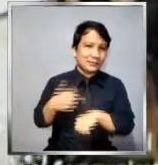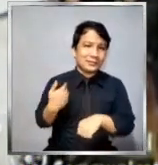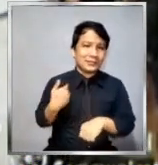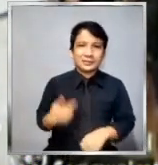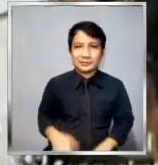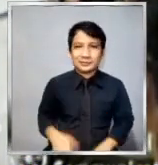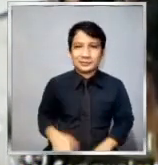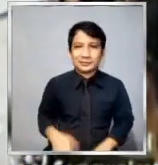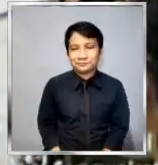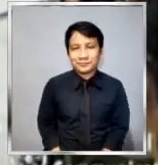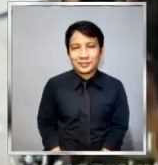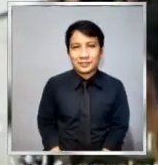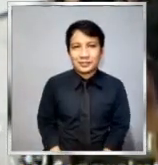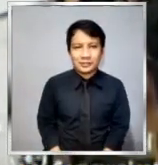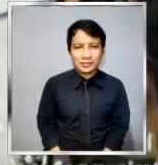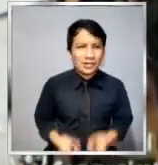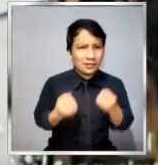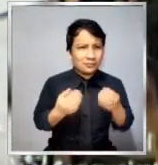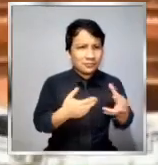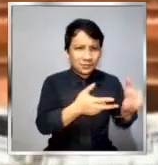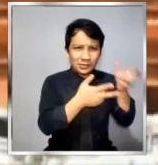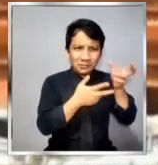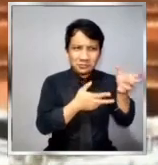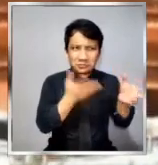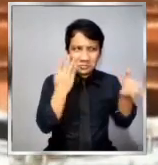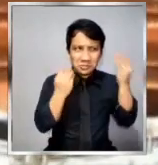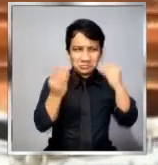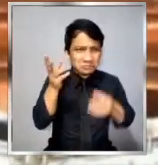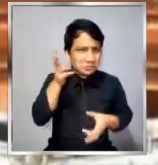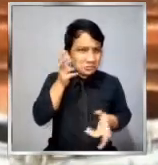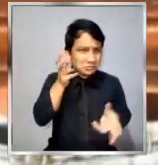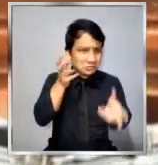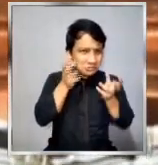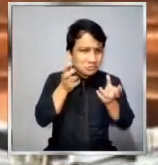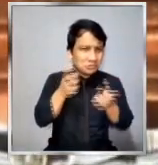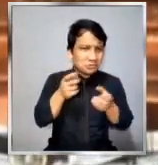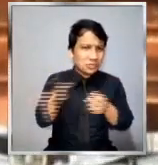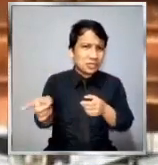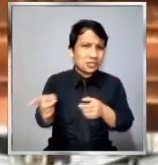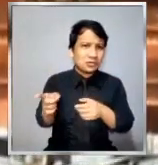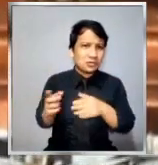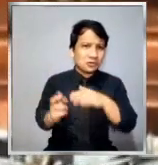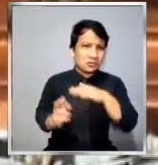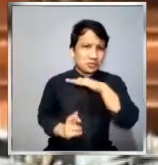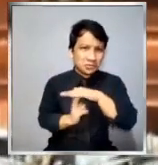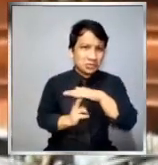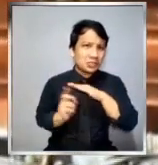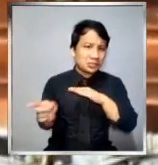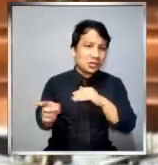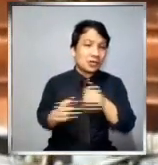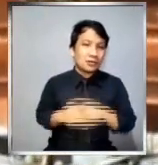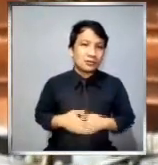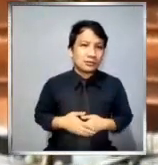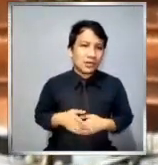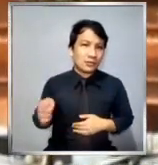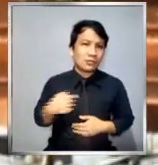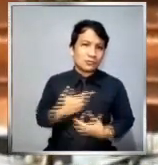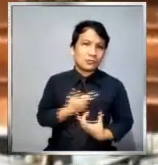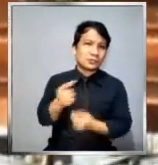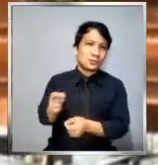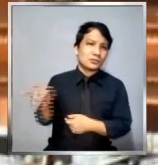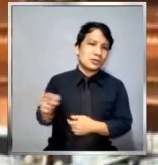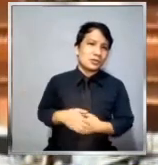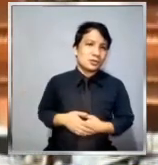I've heard stories about you going to resign. I have full trust in you. Ang akin lang naman yan,